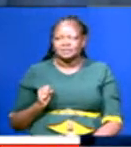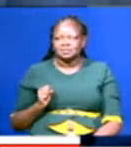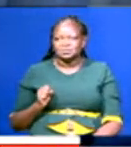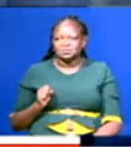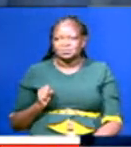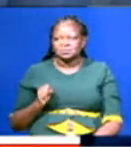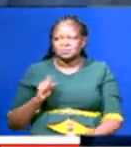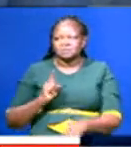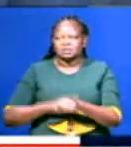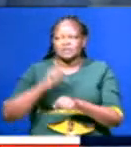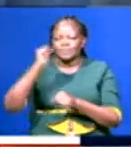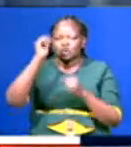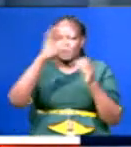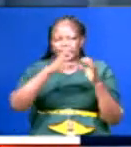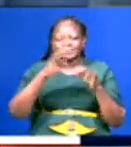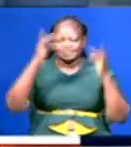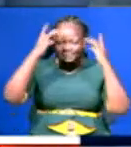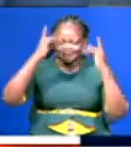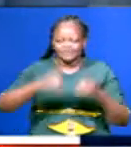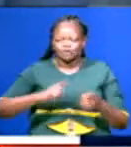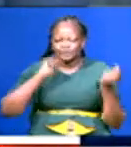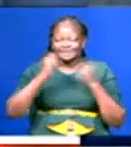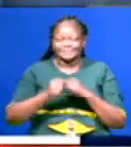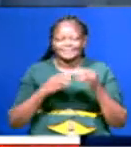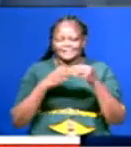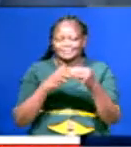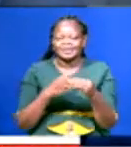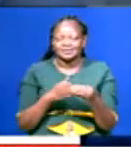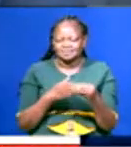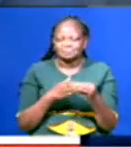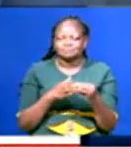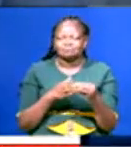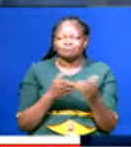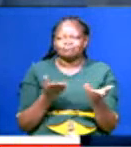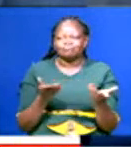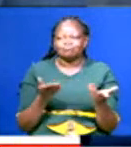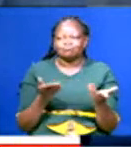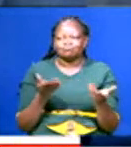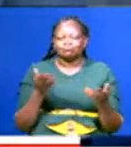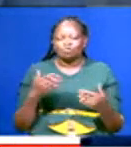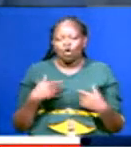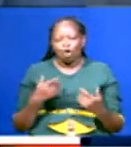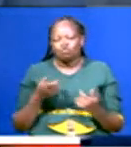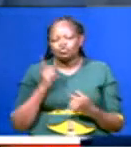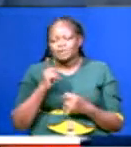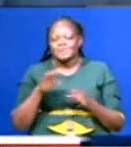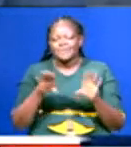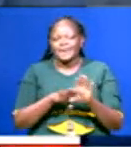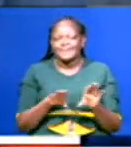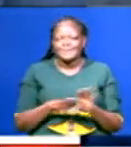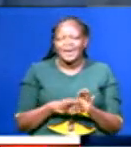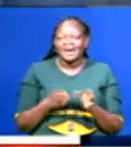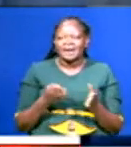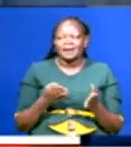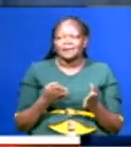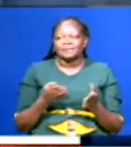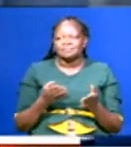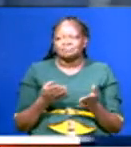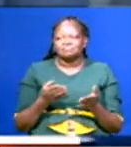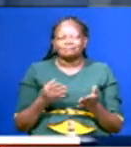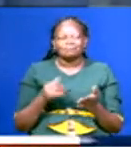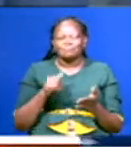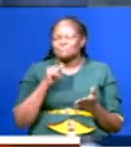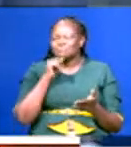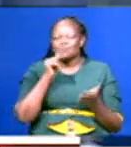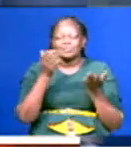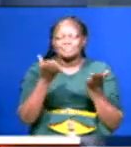political party chooses to change leadership or to whip a member for any reason, it is none of the business